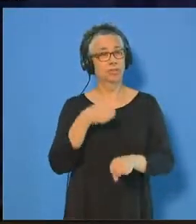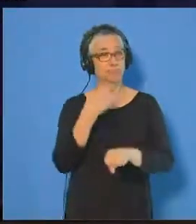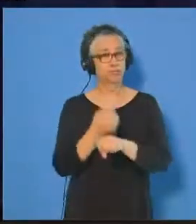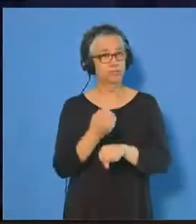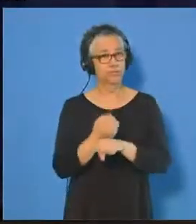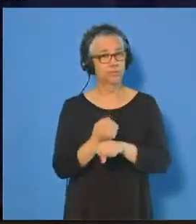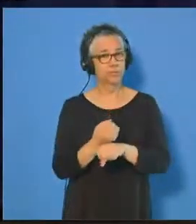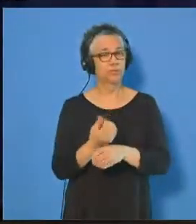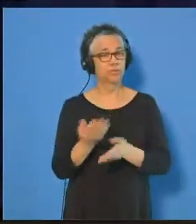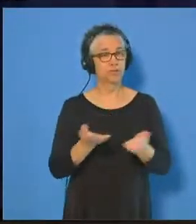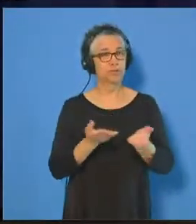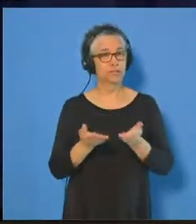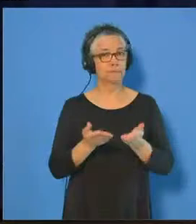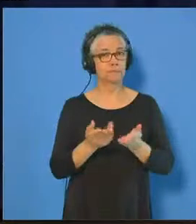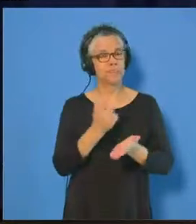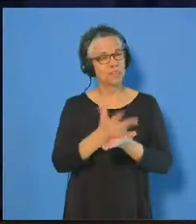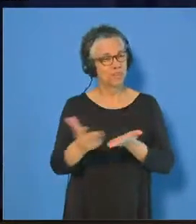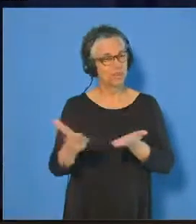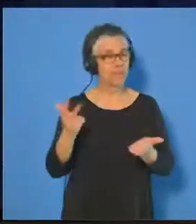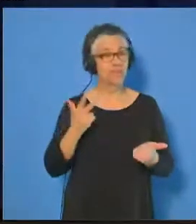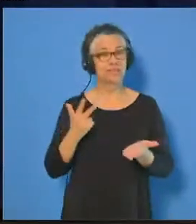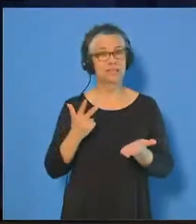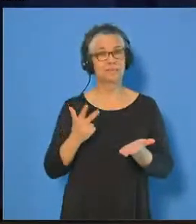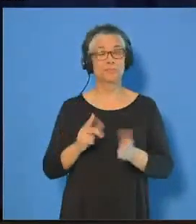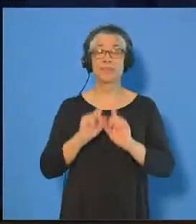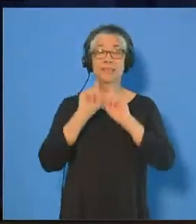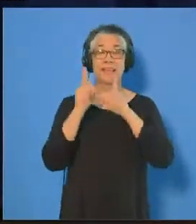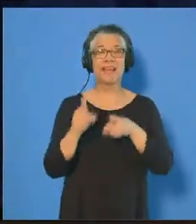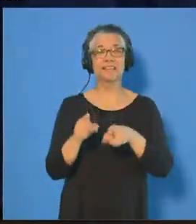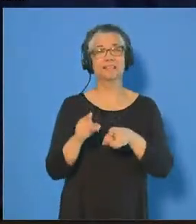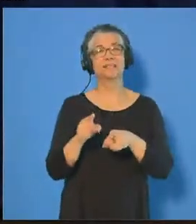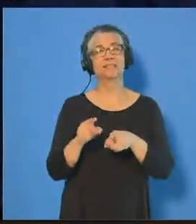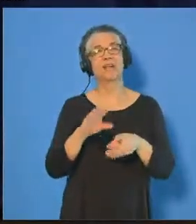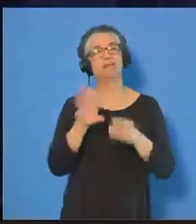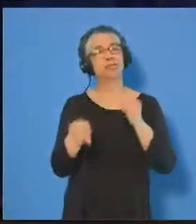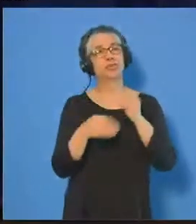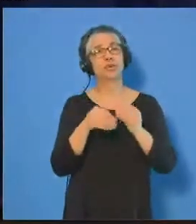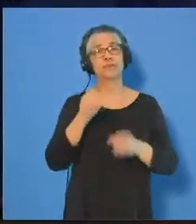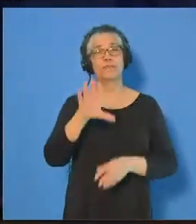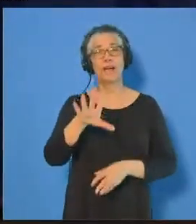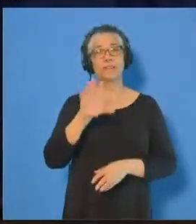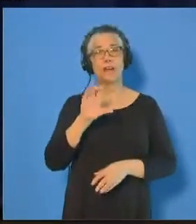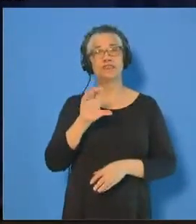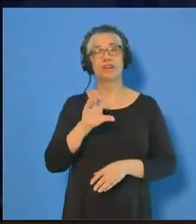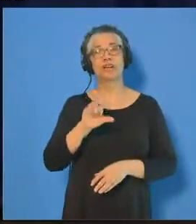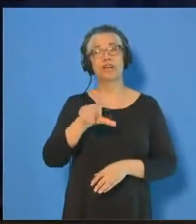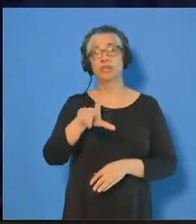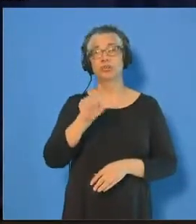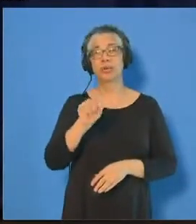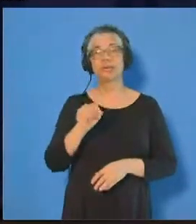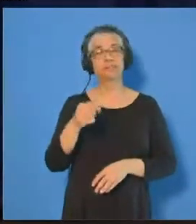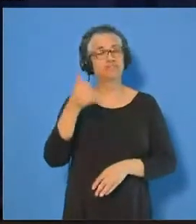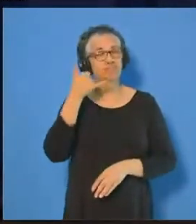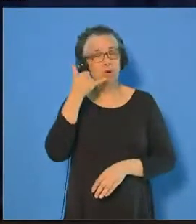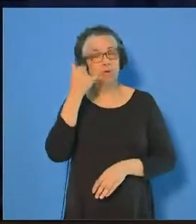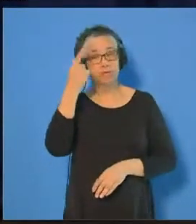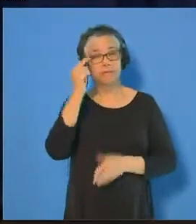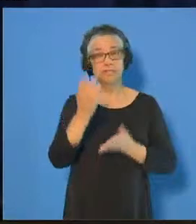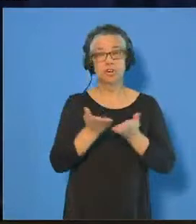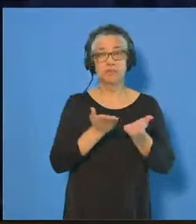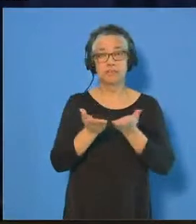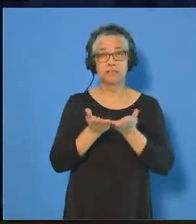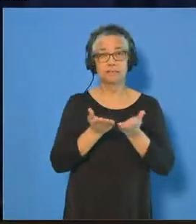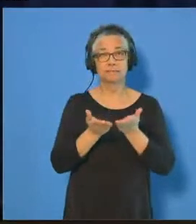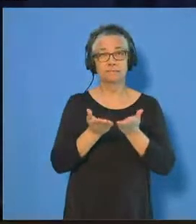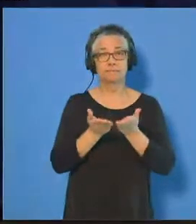Over the last 3 weeks, the fire dispatch answered a total of 520 calls for service.